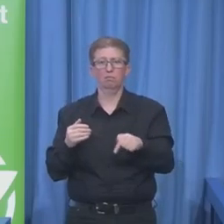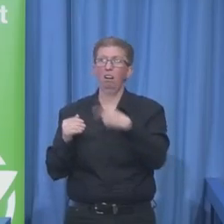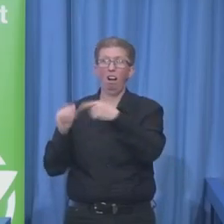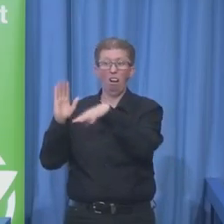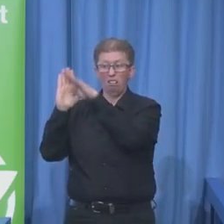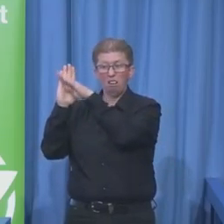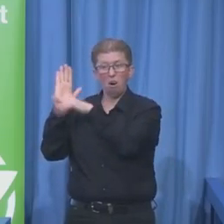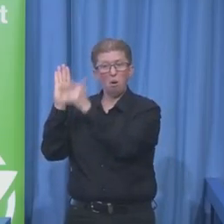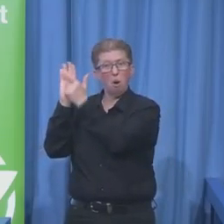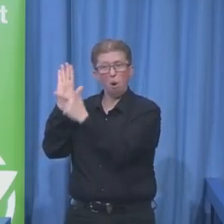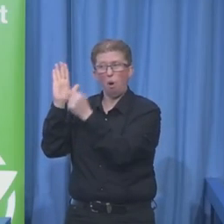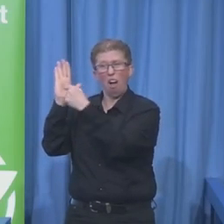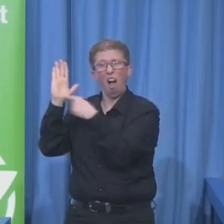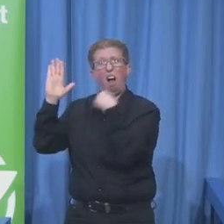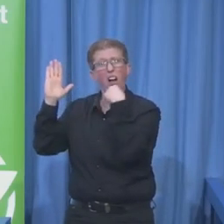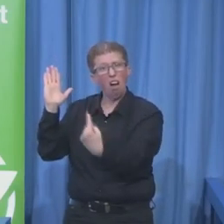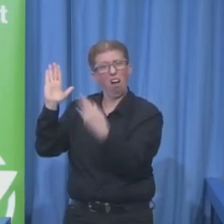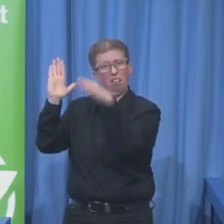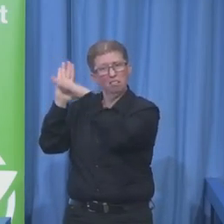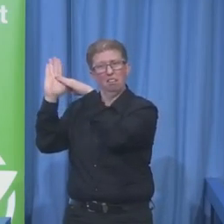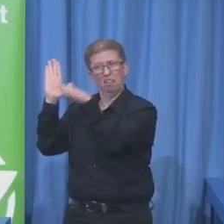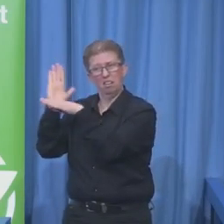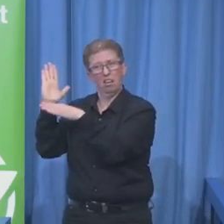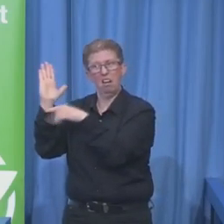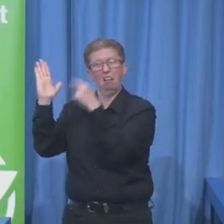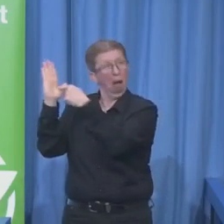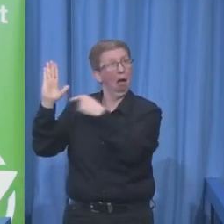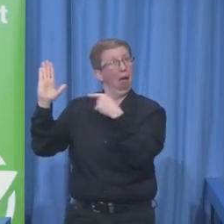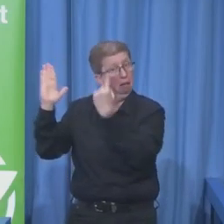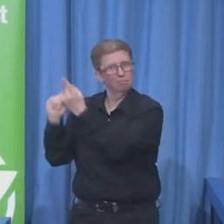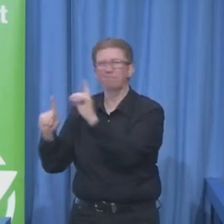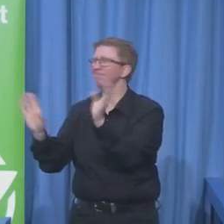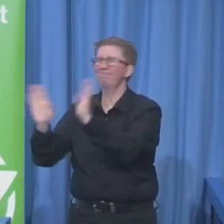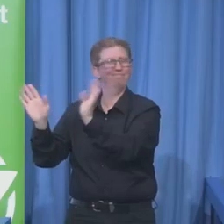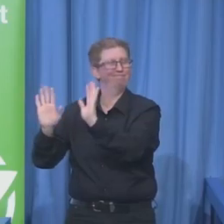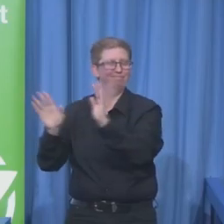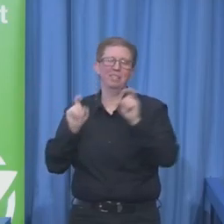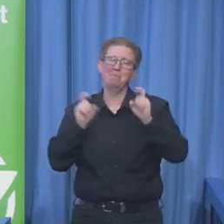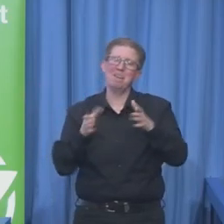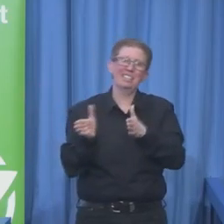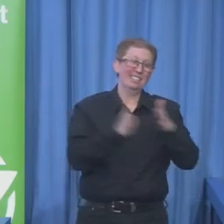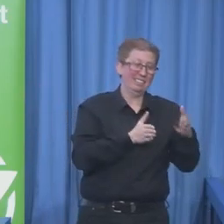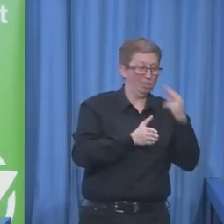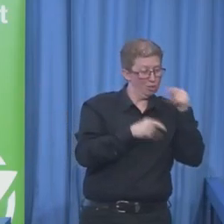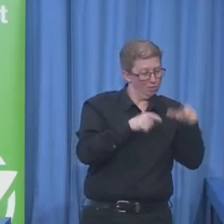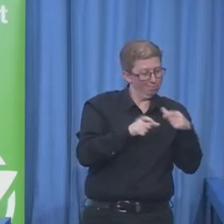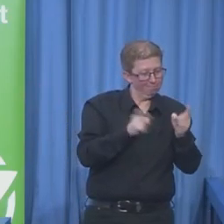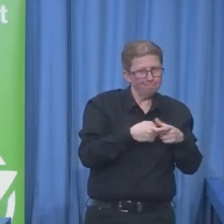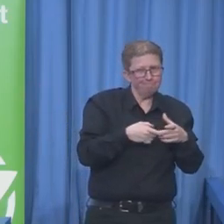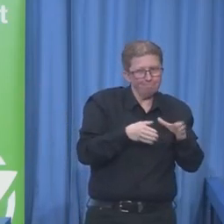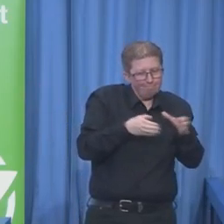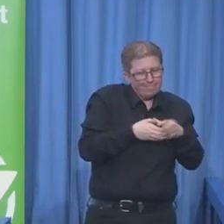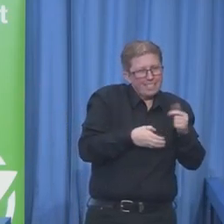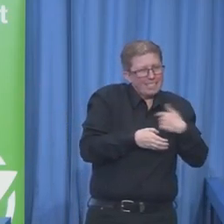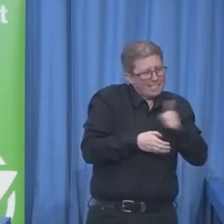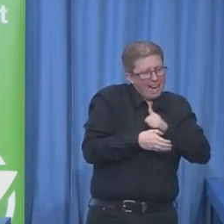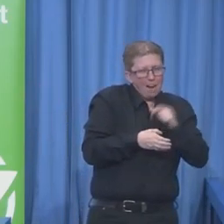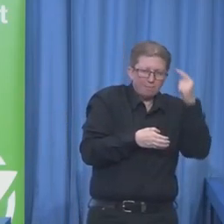level. But we encounter, of course, challenges because of that, as we are somehow bypassing the system.